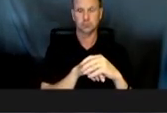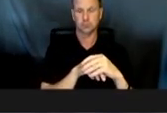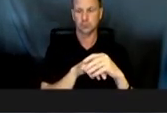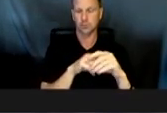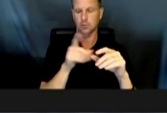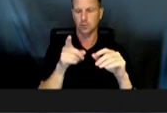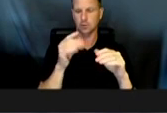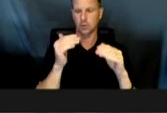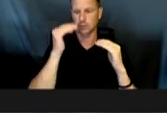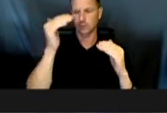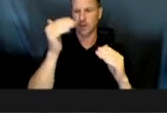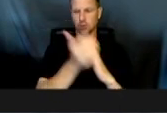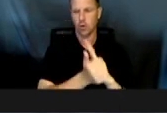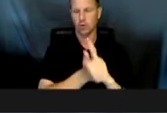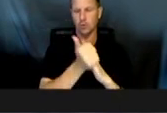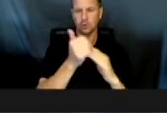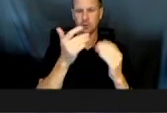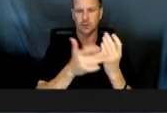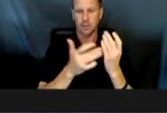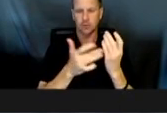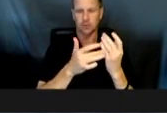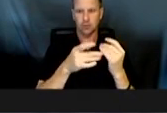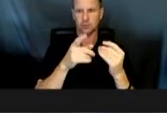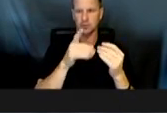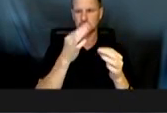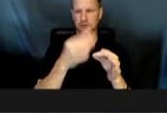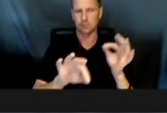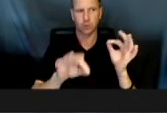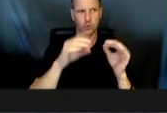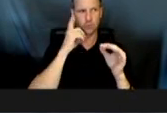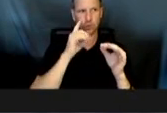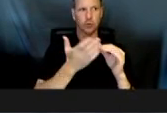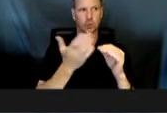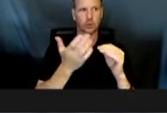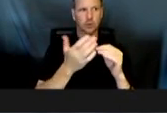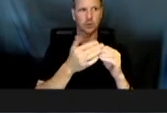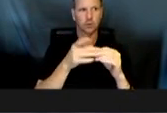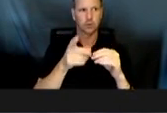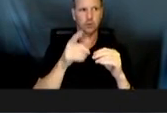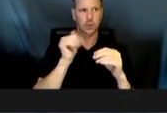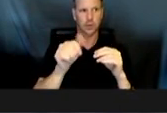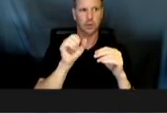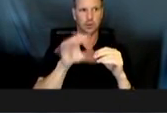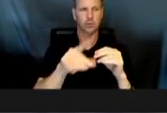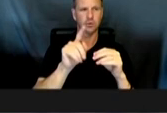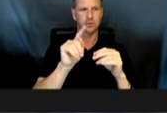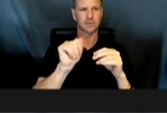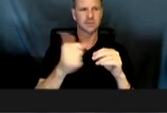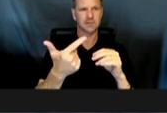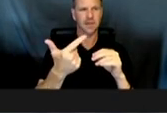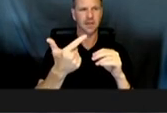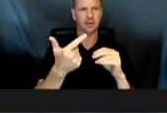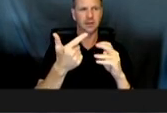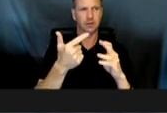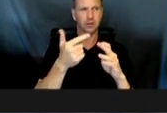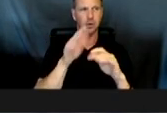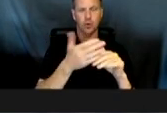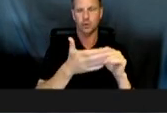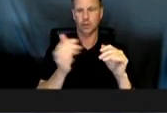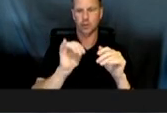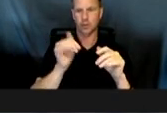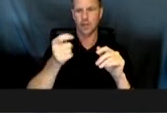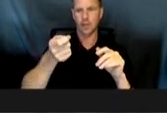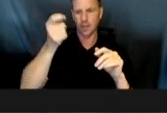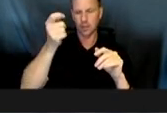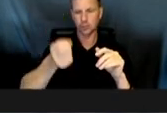Advanced automation technology, it's fairly simple for things like you can literally put a tag on things like light